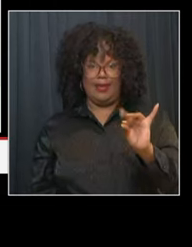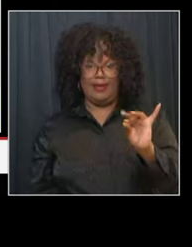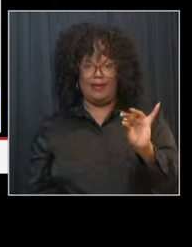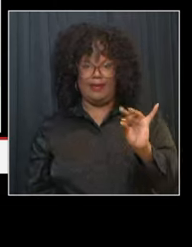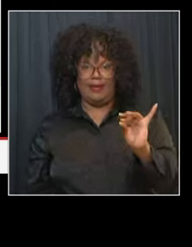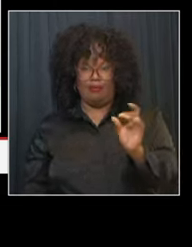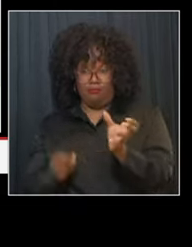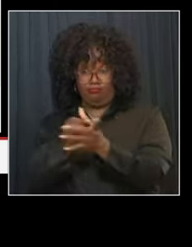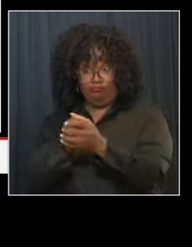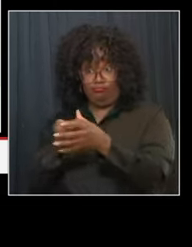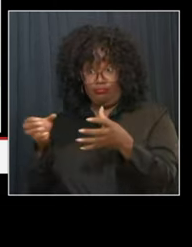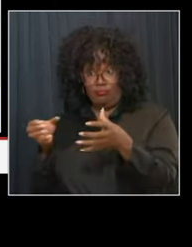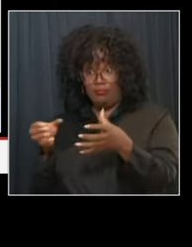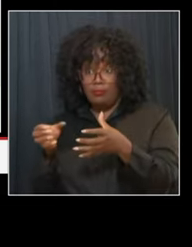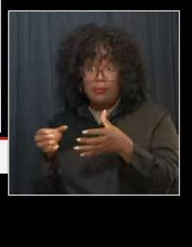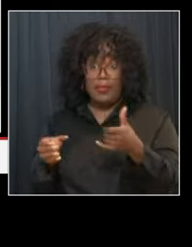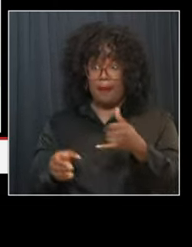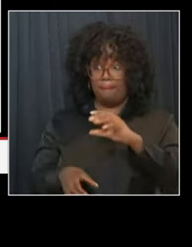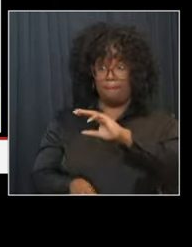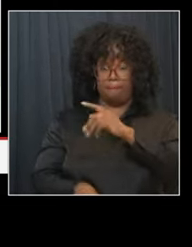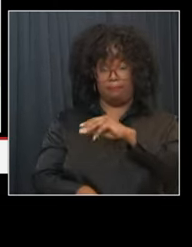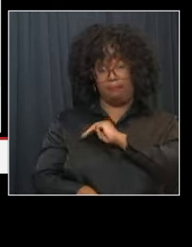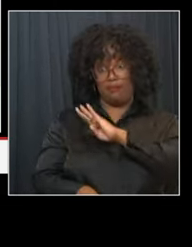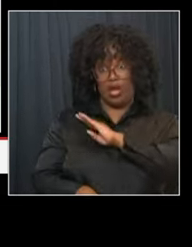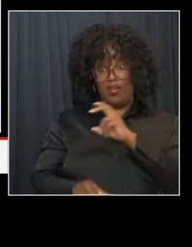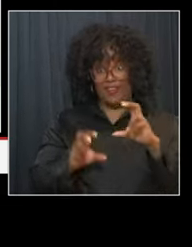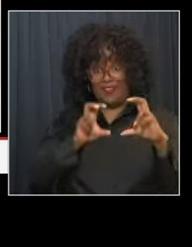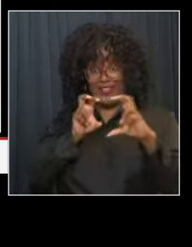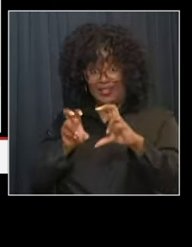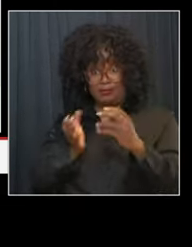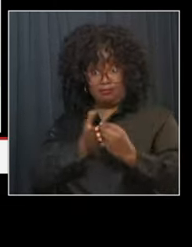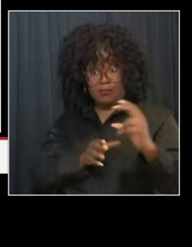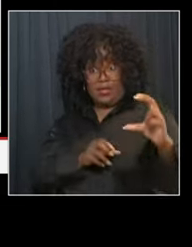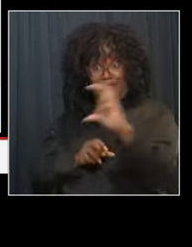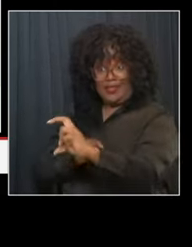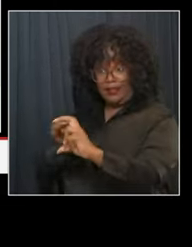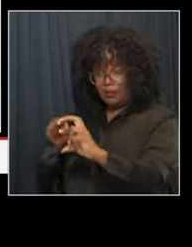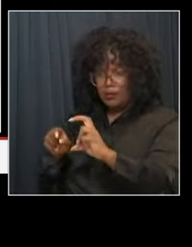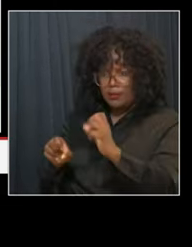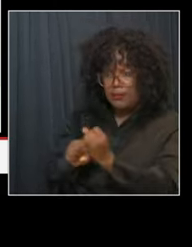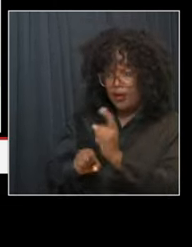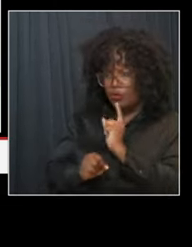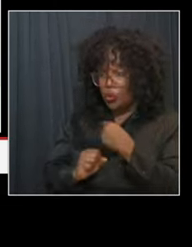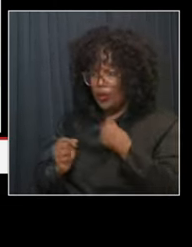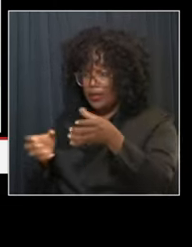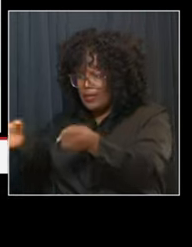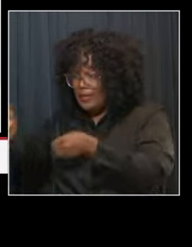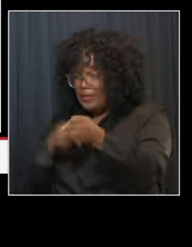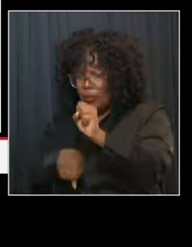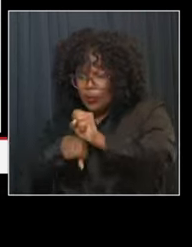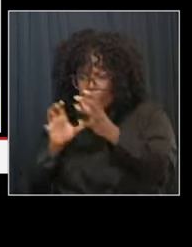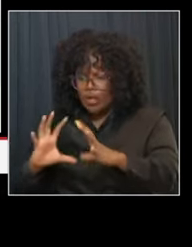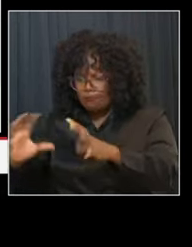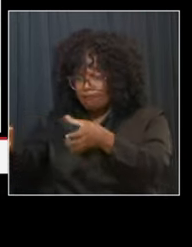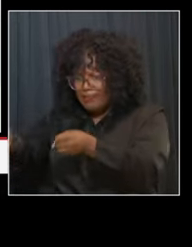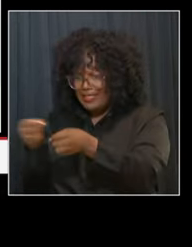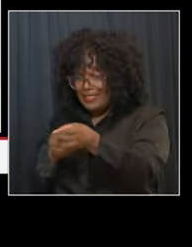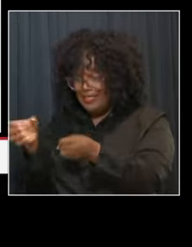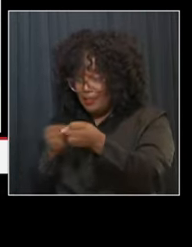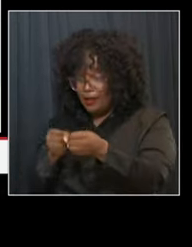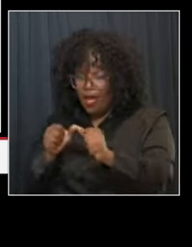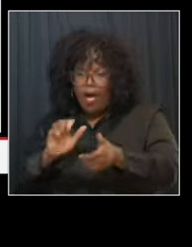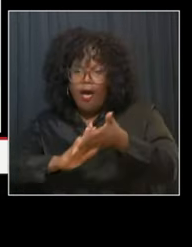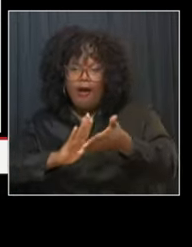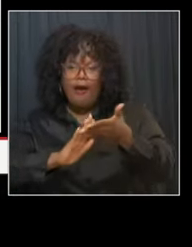support continuing those 80 staff as employees into fiscal 26. In addition,